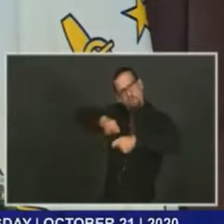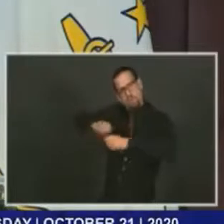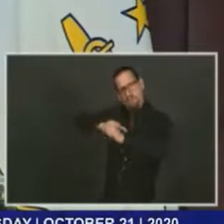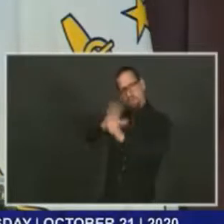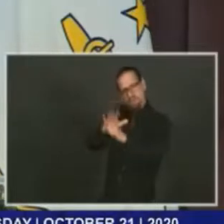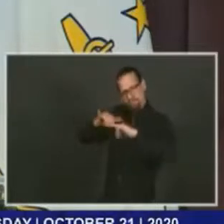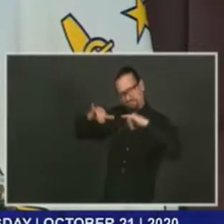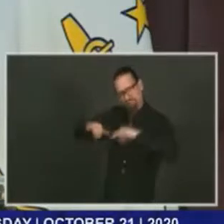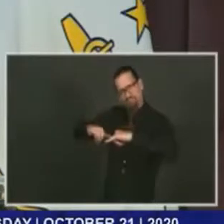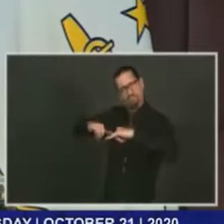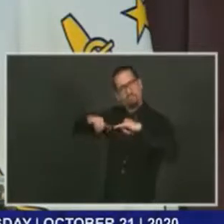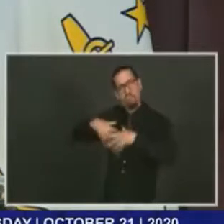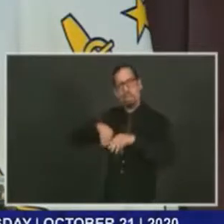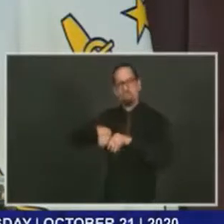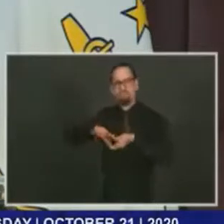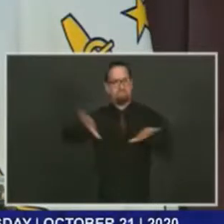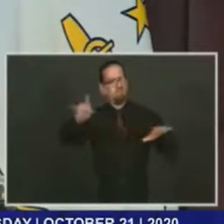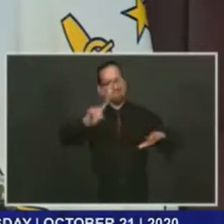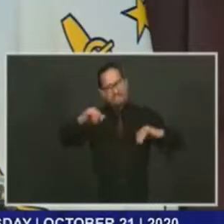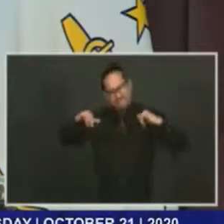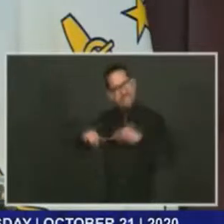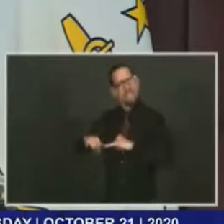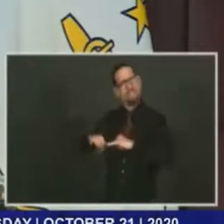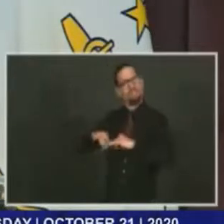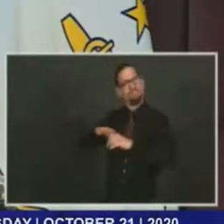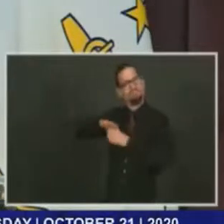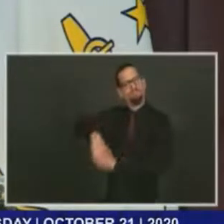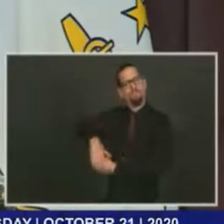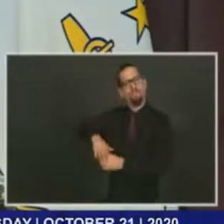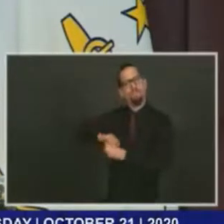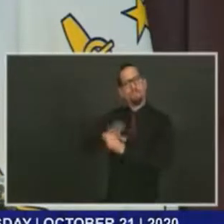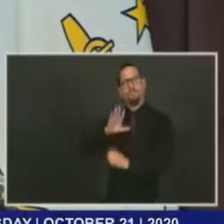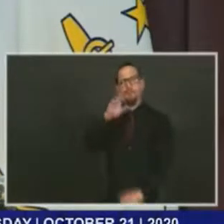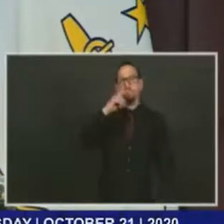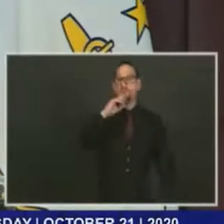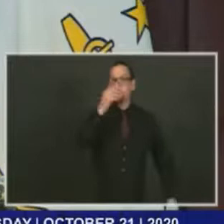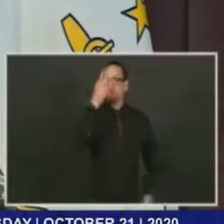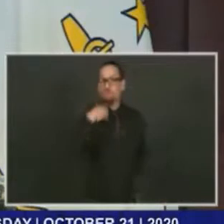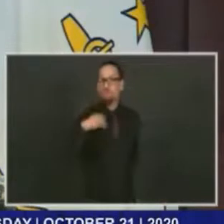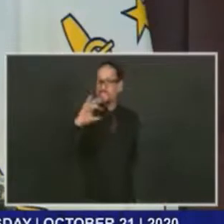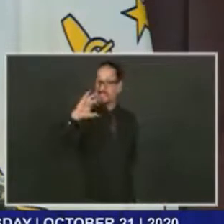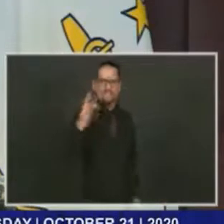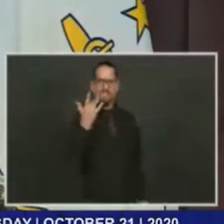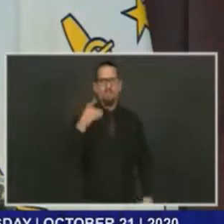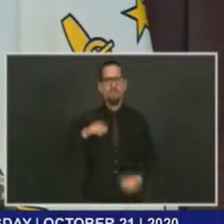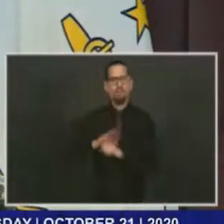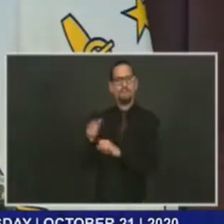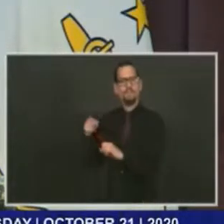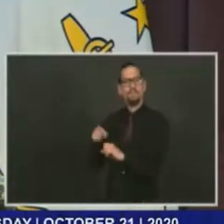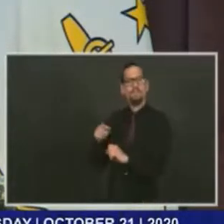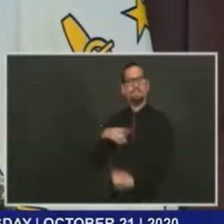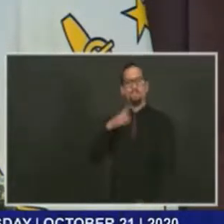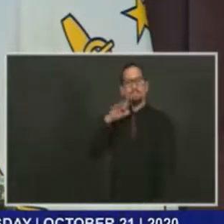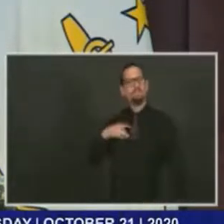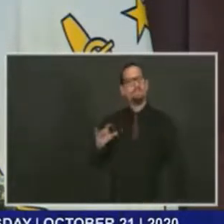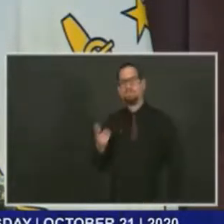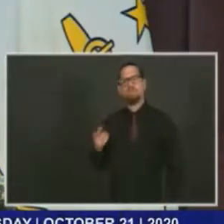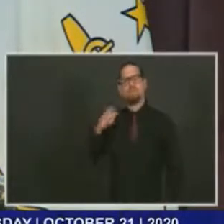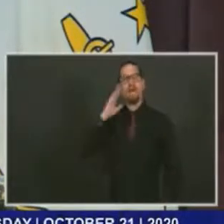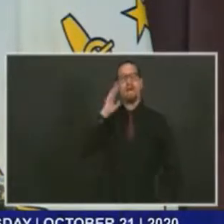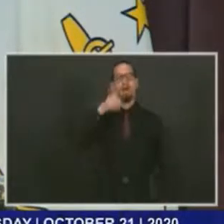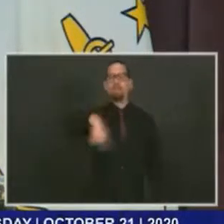sick of it, frankly, as am I know you have it in you because you've been just fantastic and